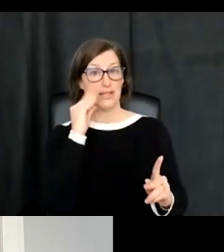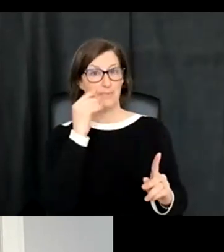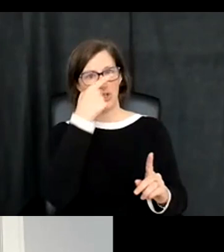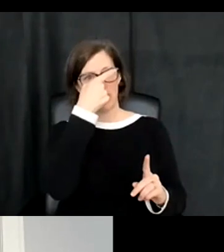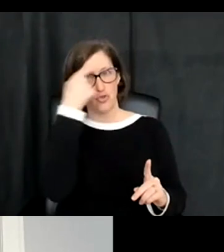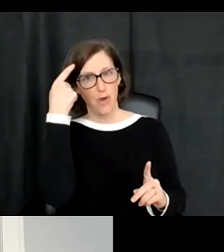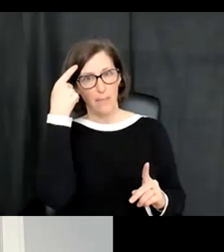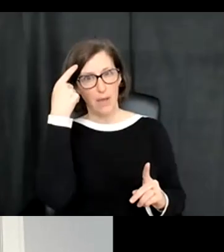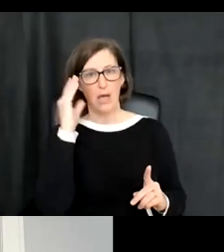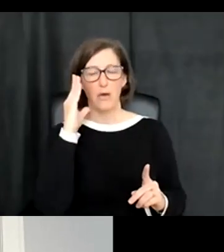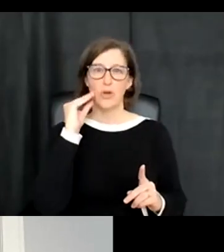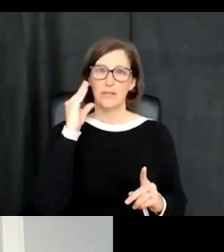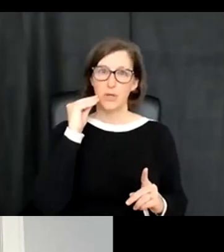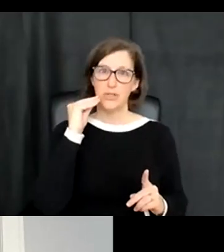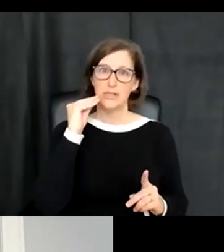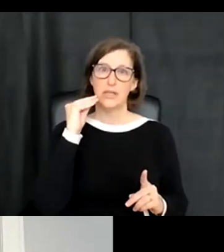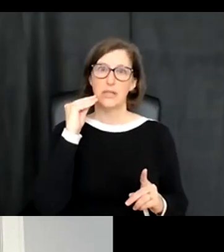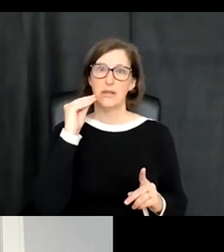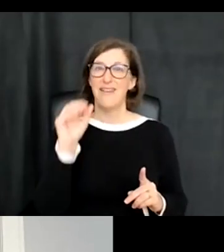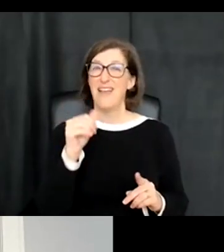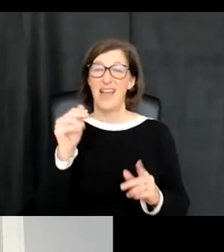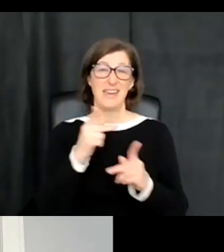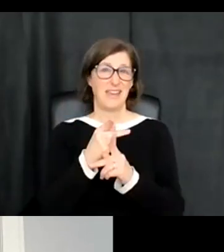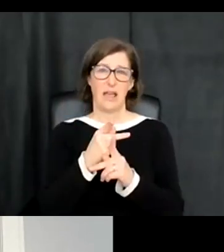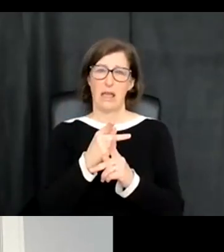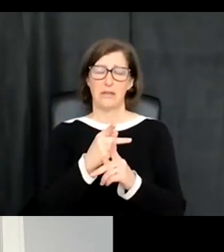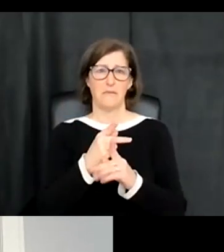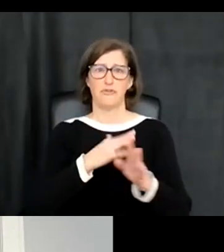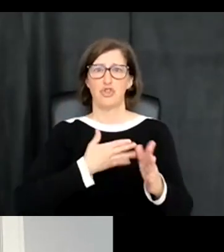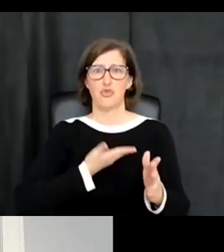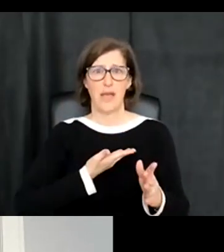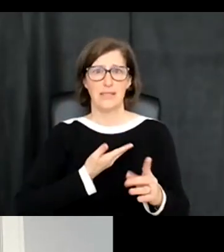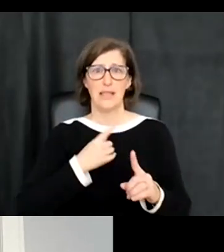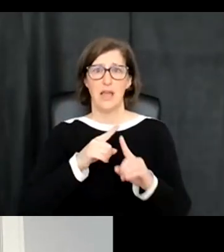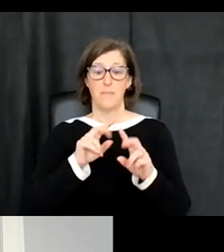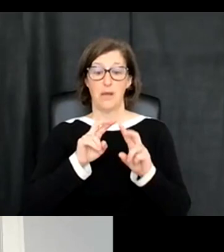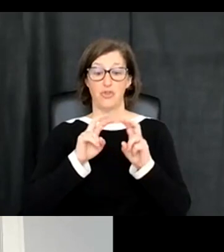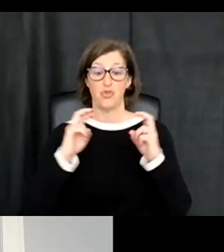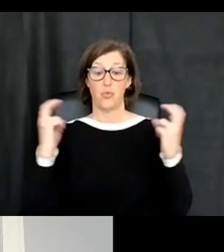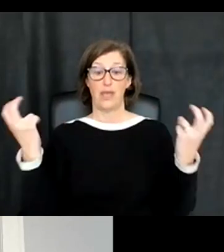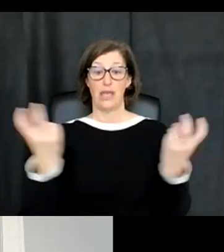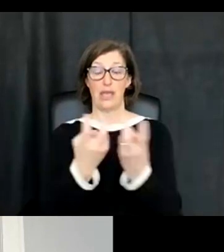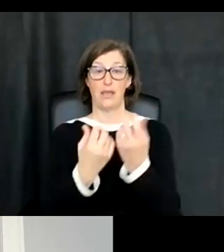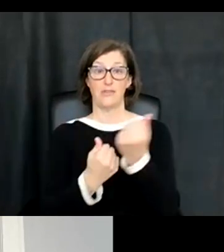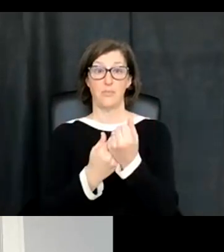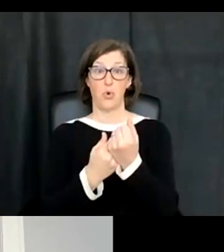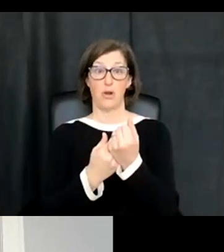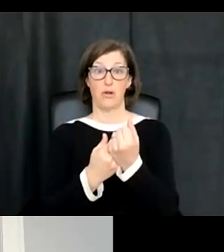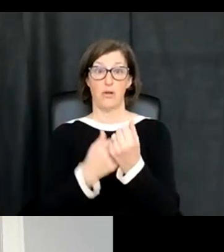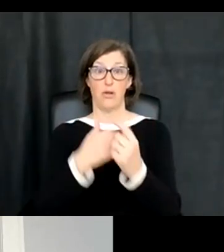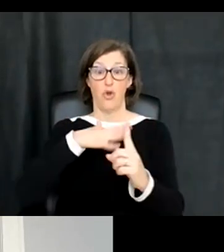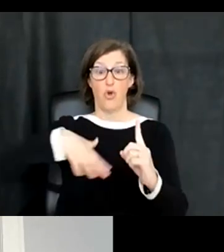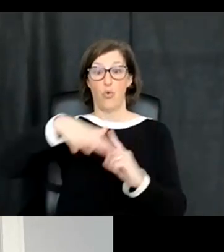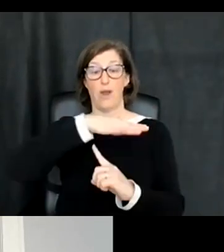or experiencing any kind of distress, but the ring of support around her or around him.